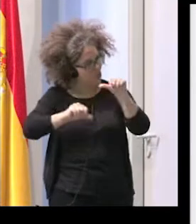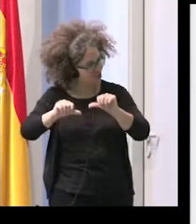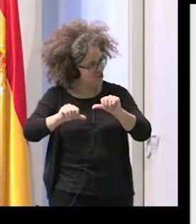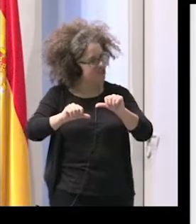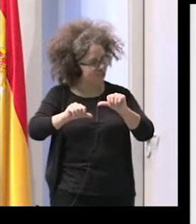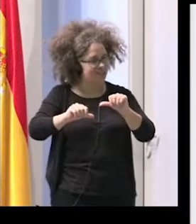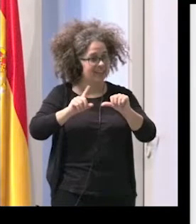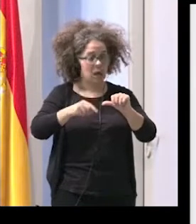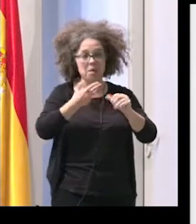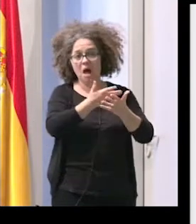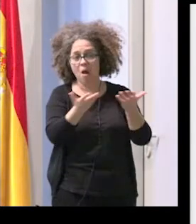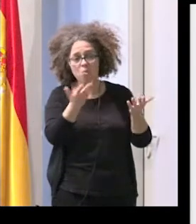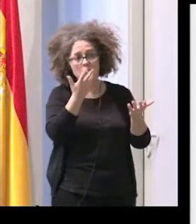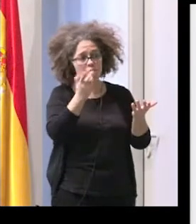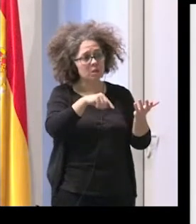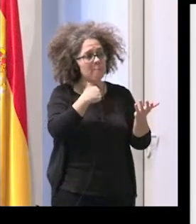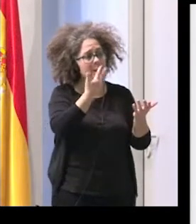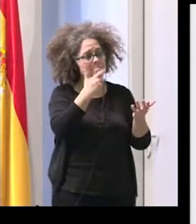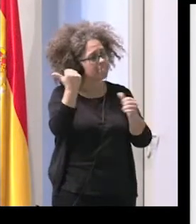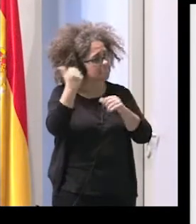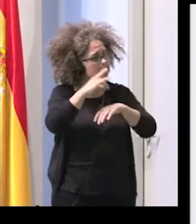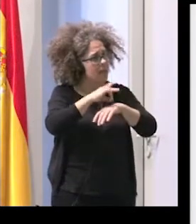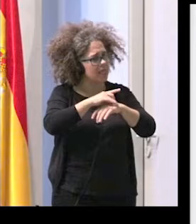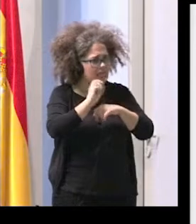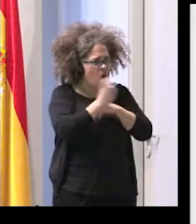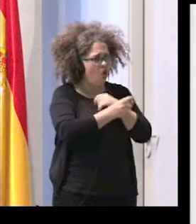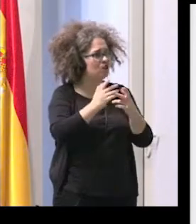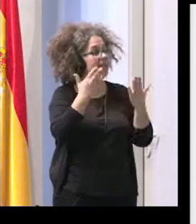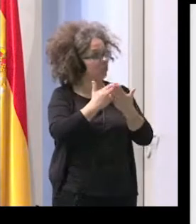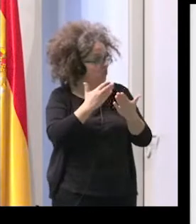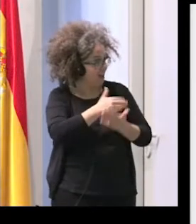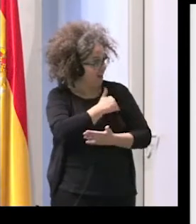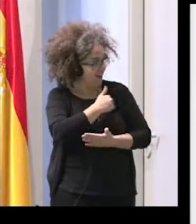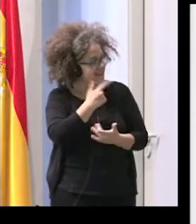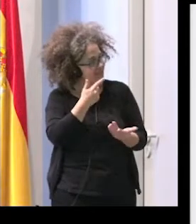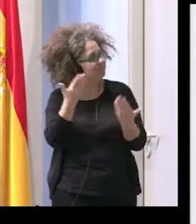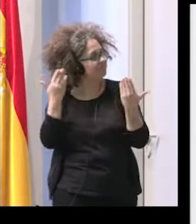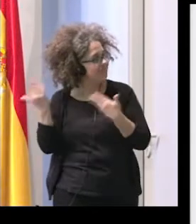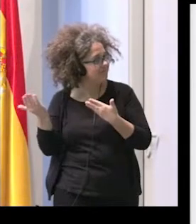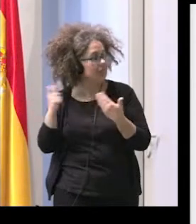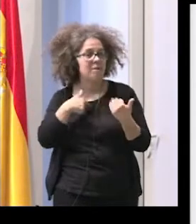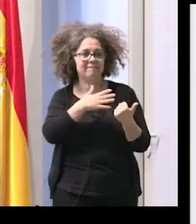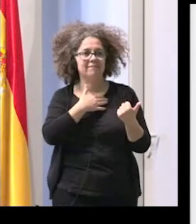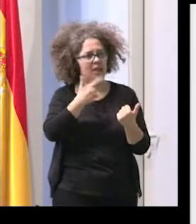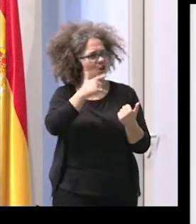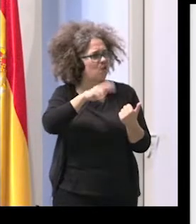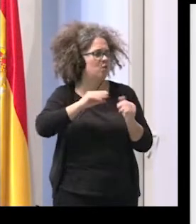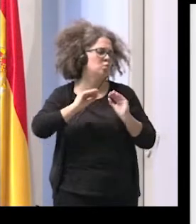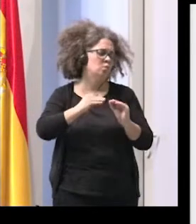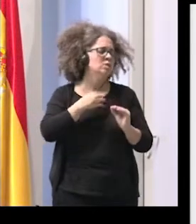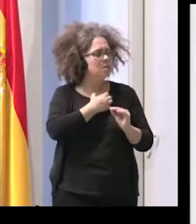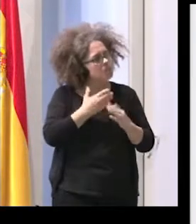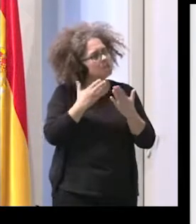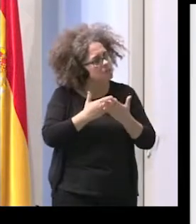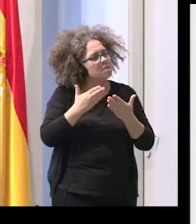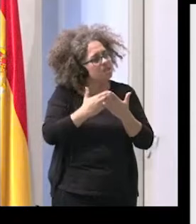los Cushing, and médicos, all of por the ejemplo, students. y I want to todos los acknowledge estudiantes que their también time quiero and effort in reconocer putting el together esfuerzo this y el work. tiempo que le dedican a